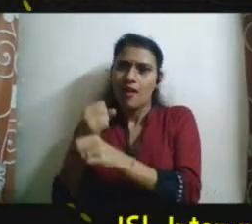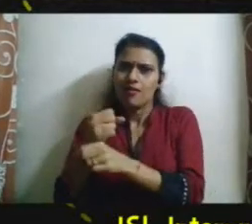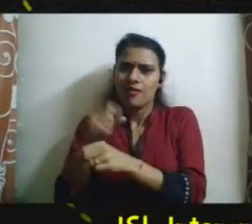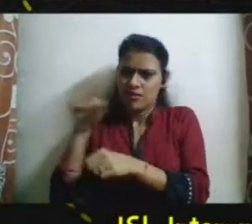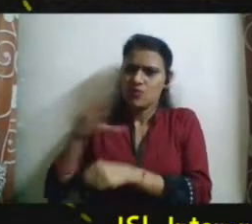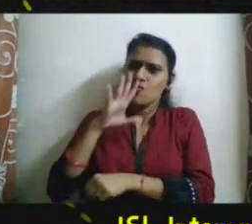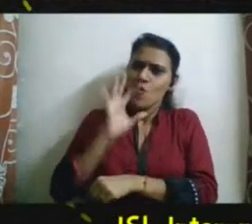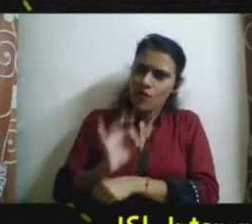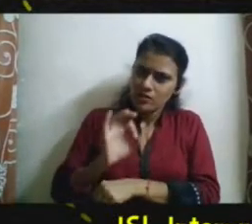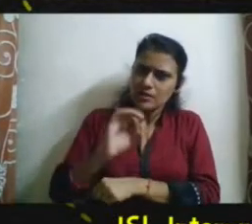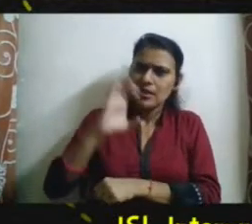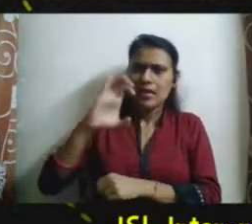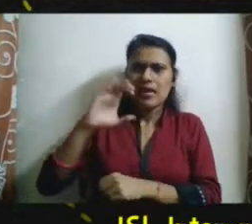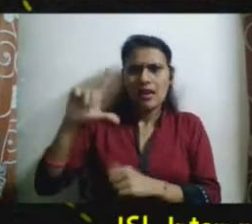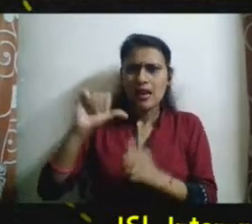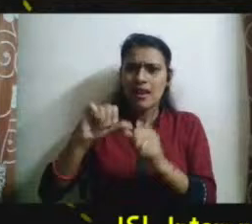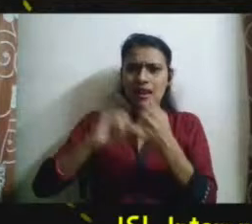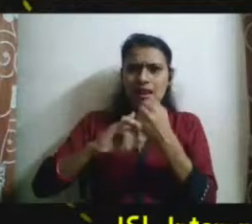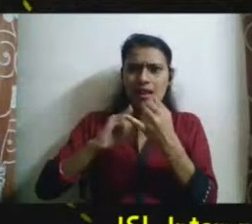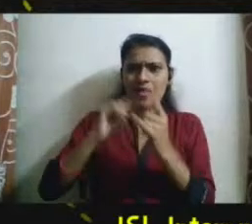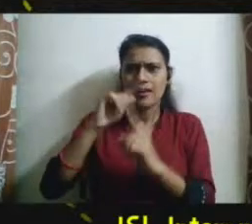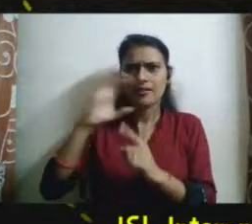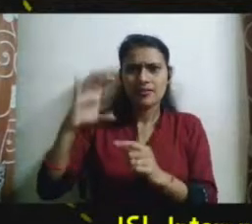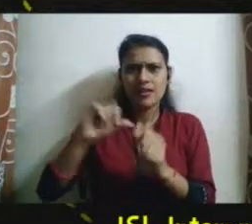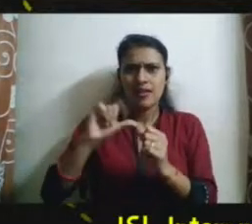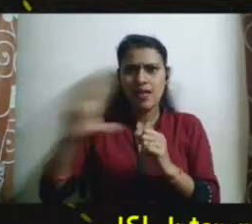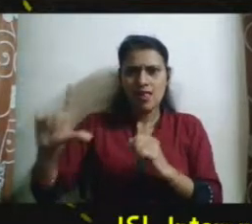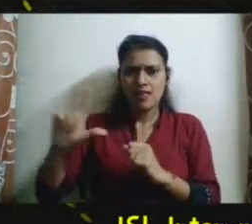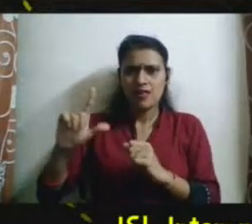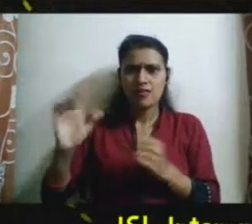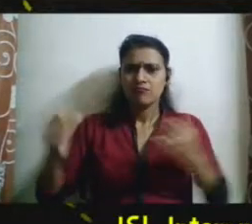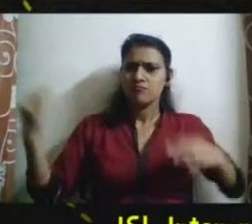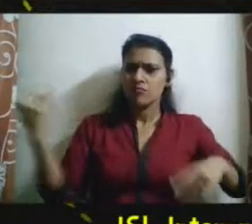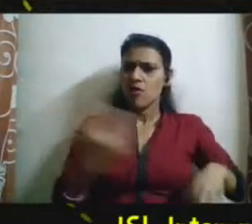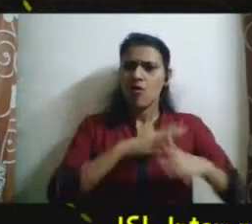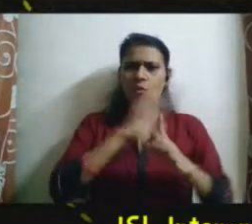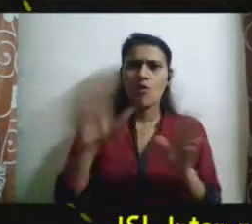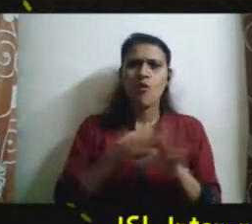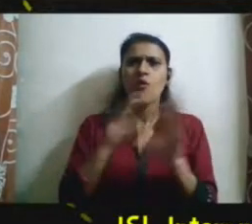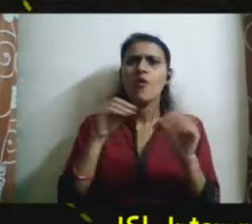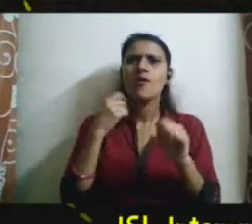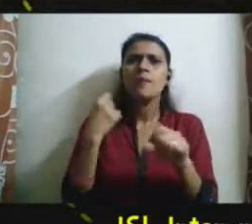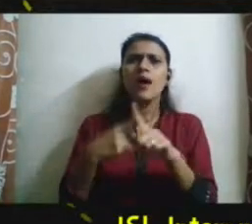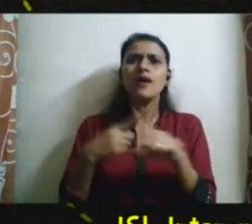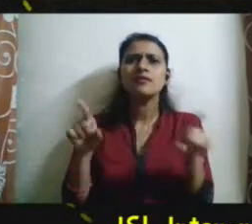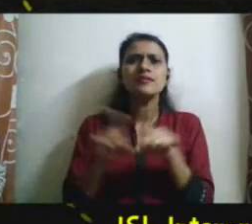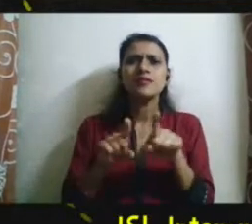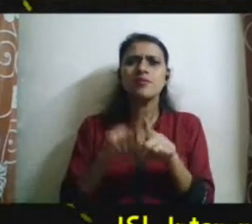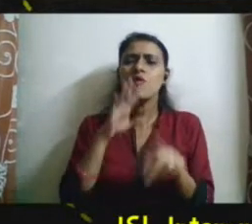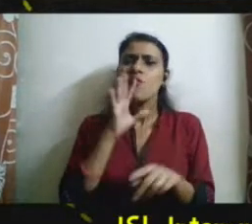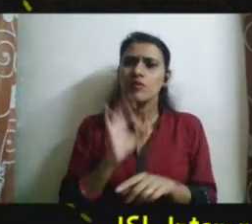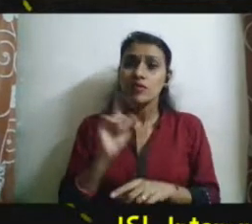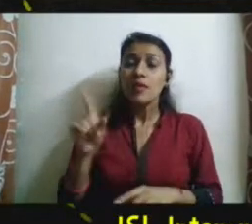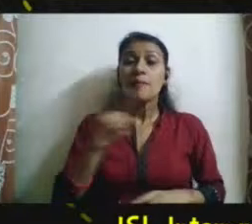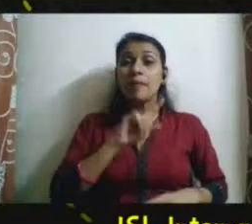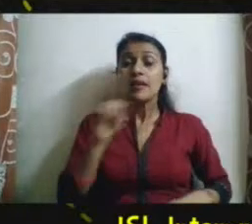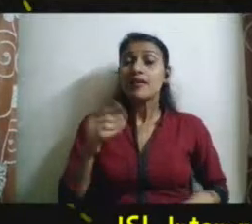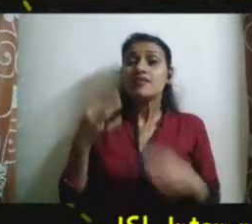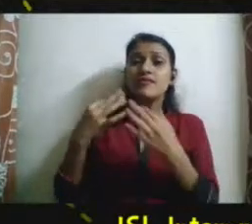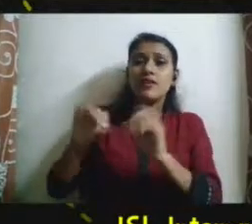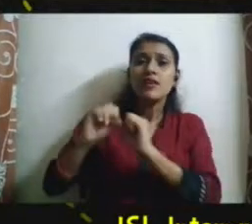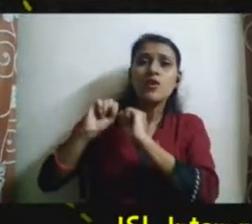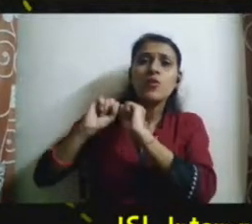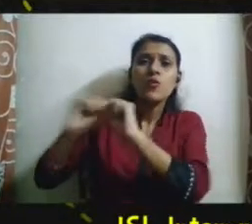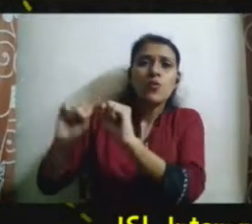But one of the reasons for which it is called semi-classical is because it is liberal about